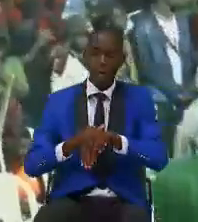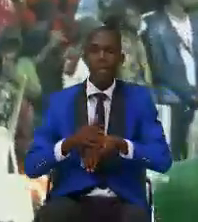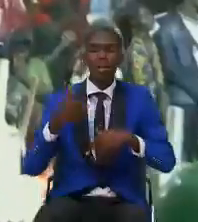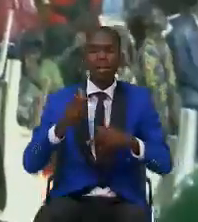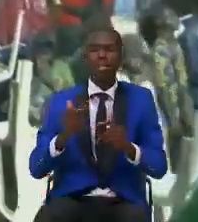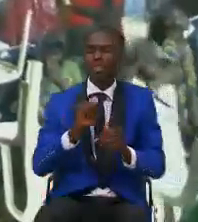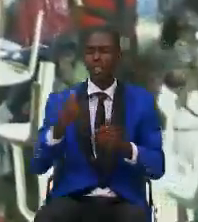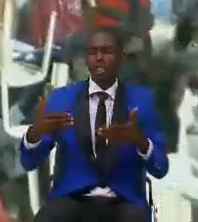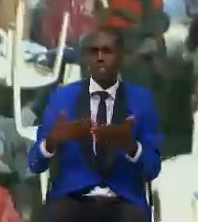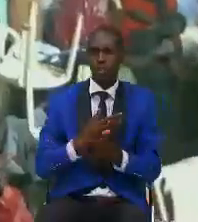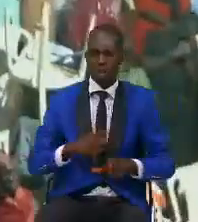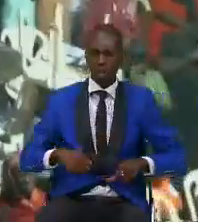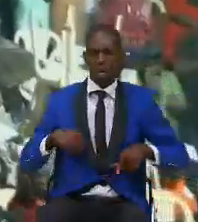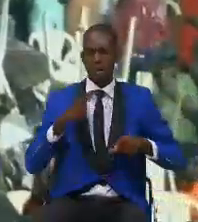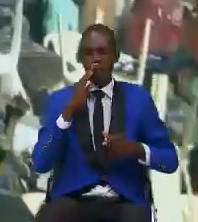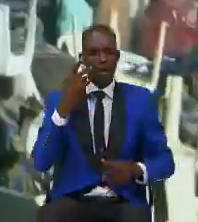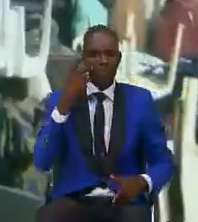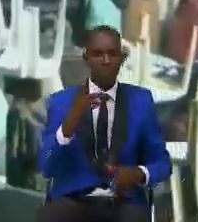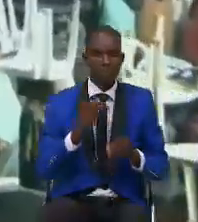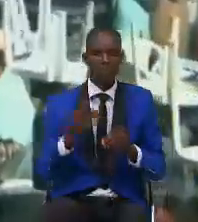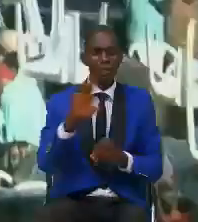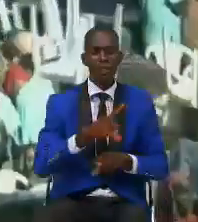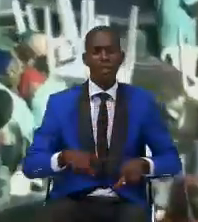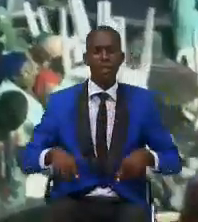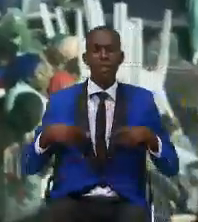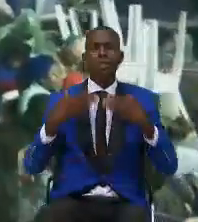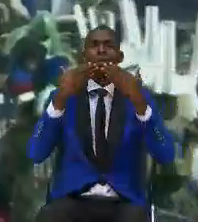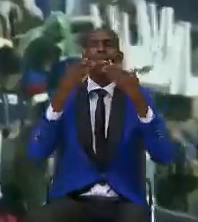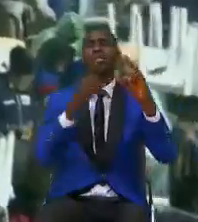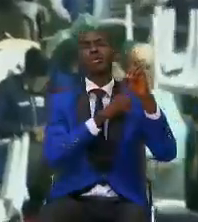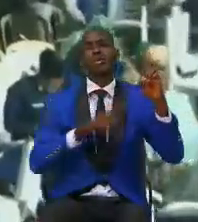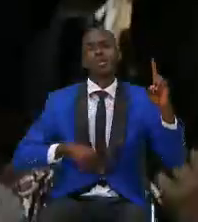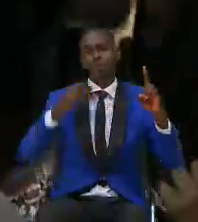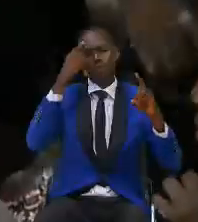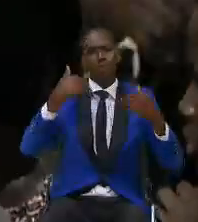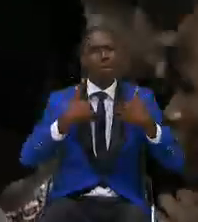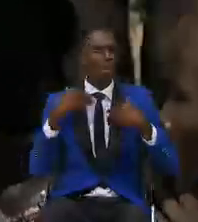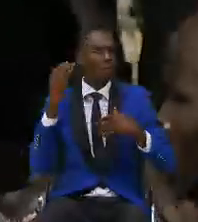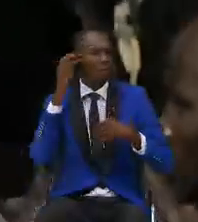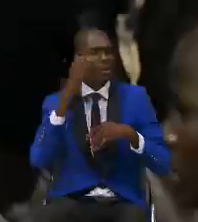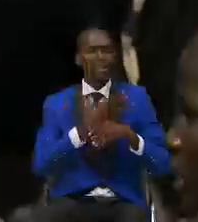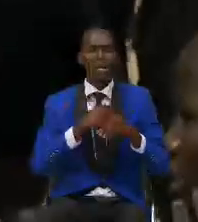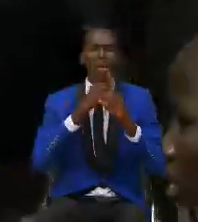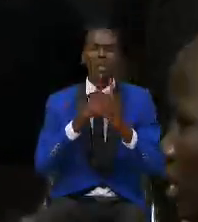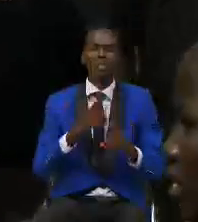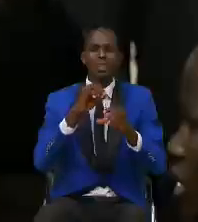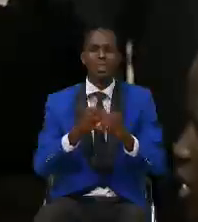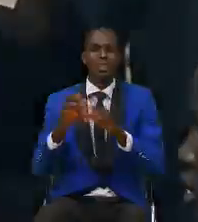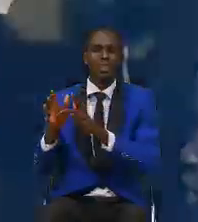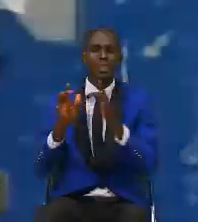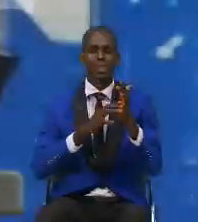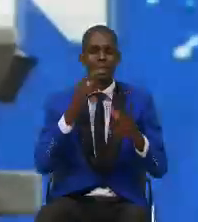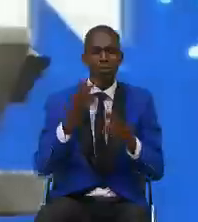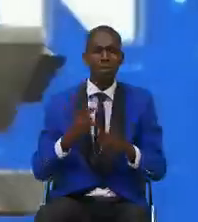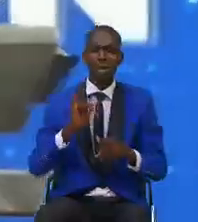today, let this new life be reflected in every one of their lives in Jesus' name. Thank you, Lord, because I know you